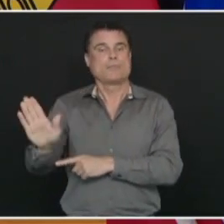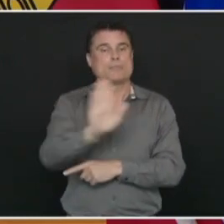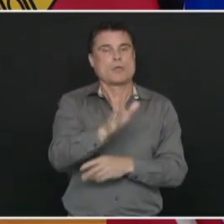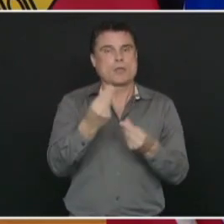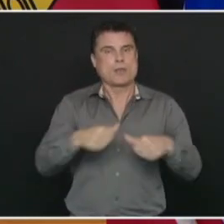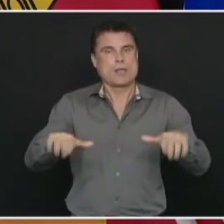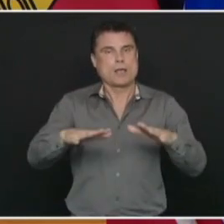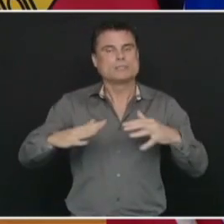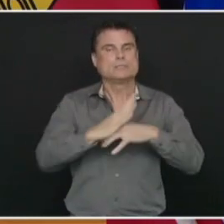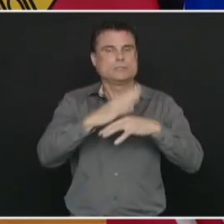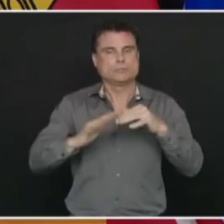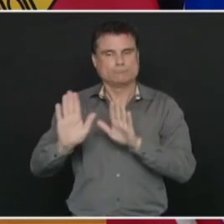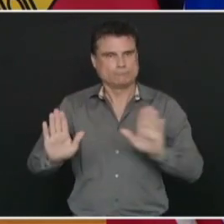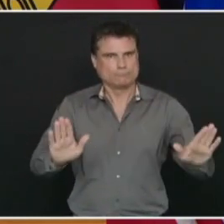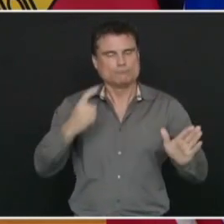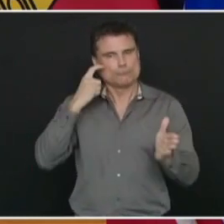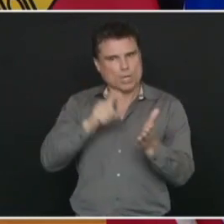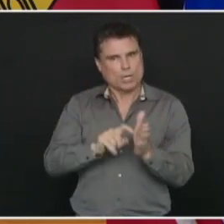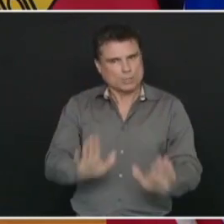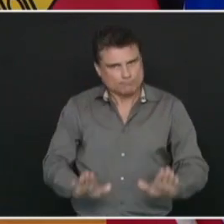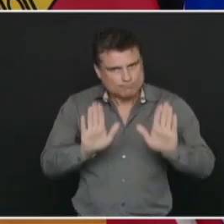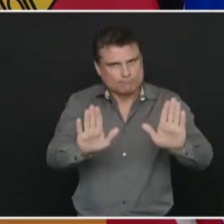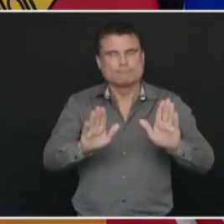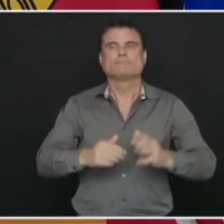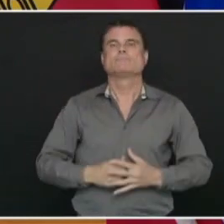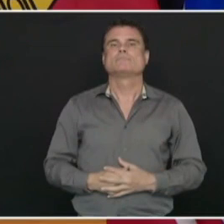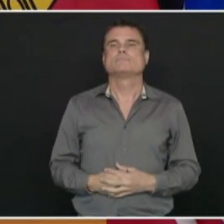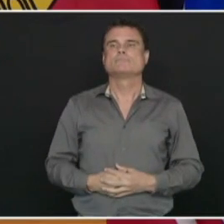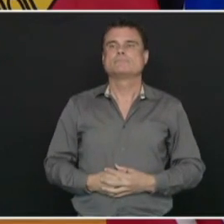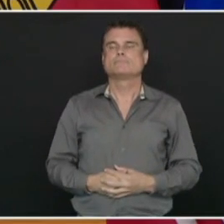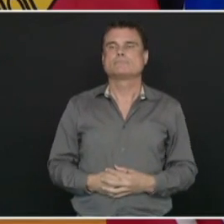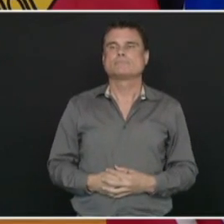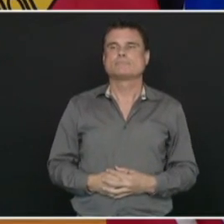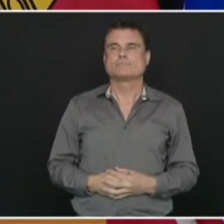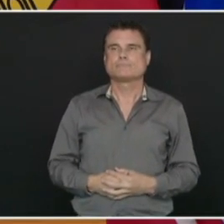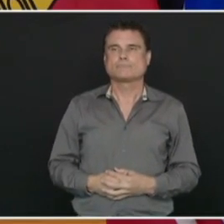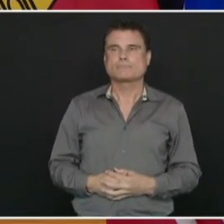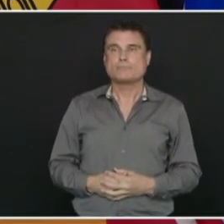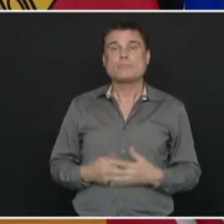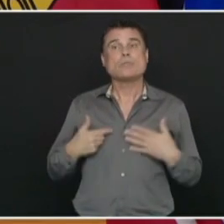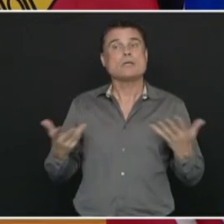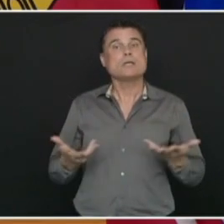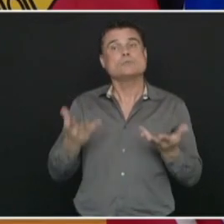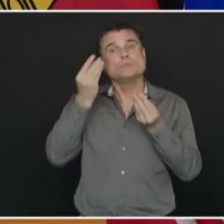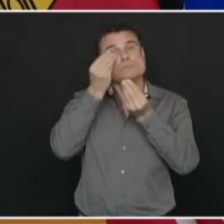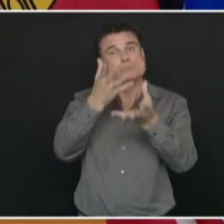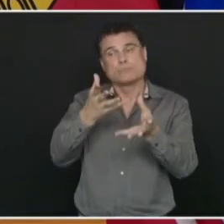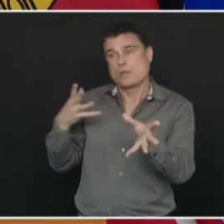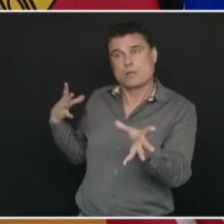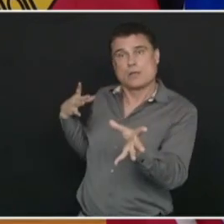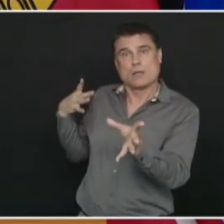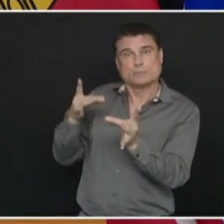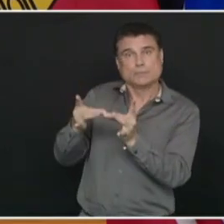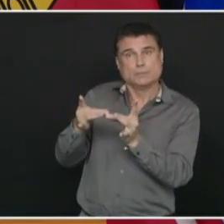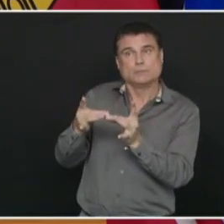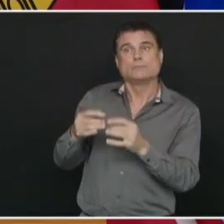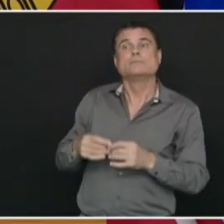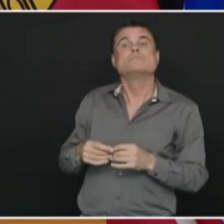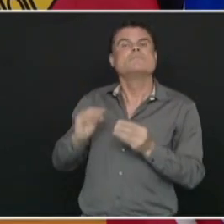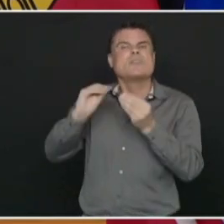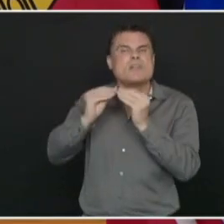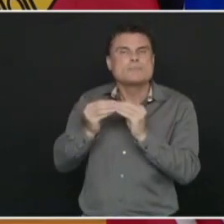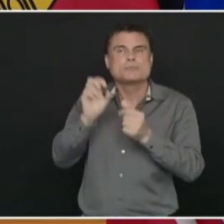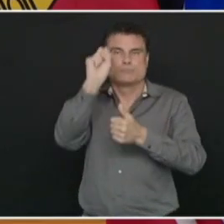from COVID-19, but those who have died during a time when it's been very much a challenge to come together and celebrate